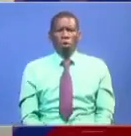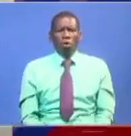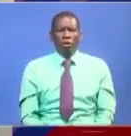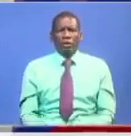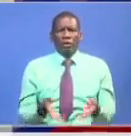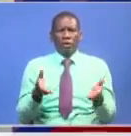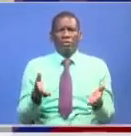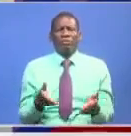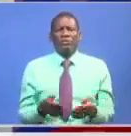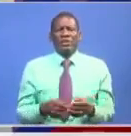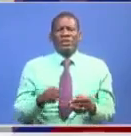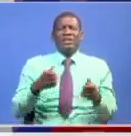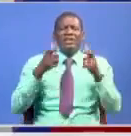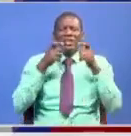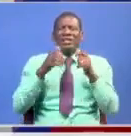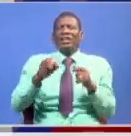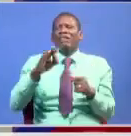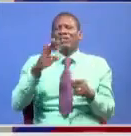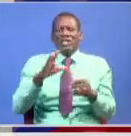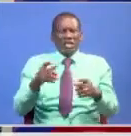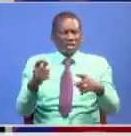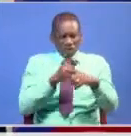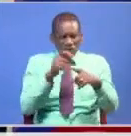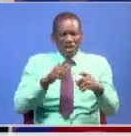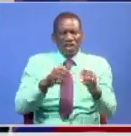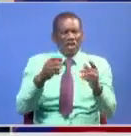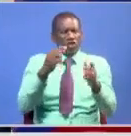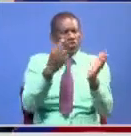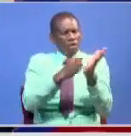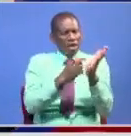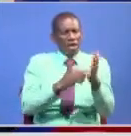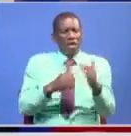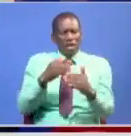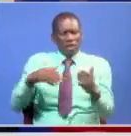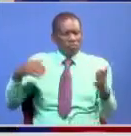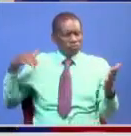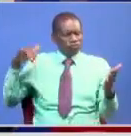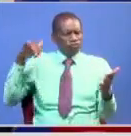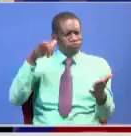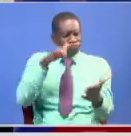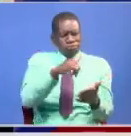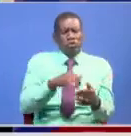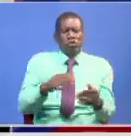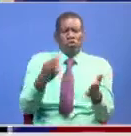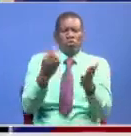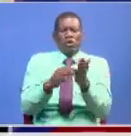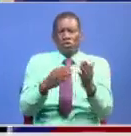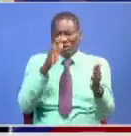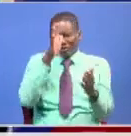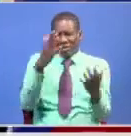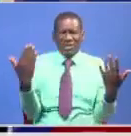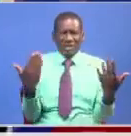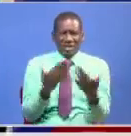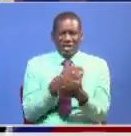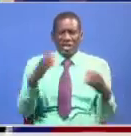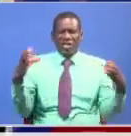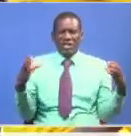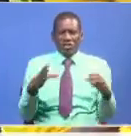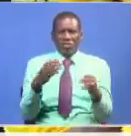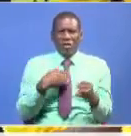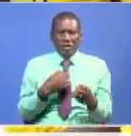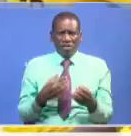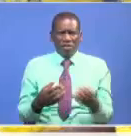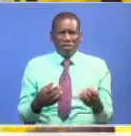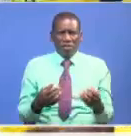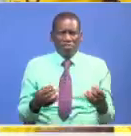And Tusker FC is in pre-season training in Kampala. After arriving in the Ugandan capital on Sunday night, the team had a light